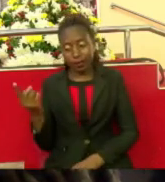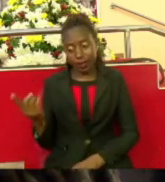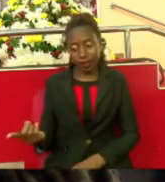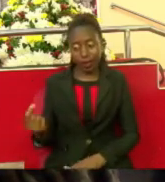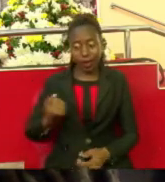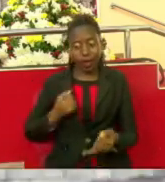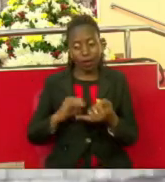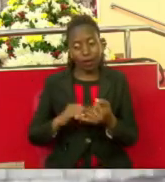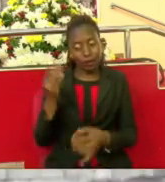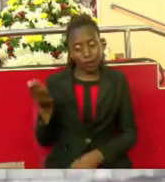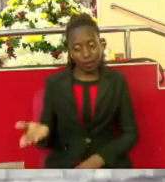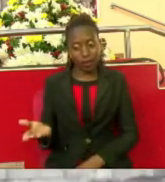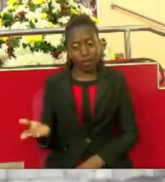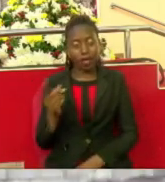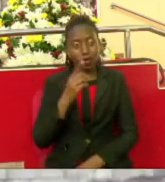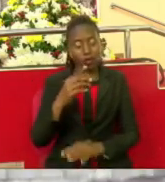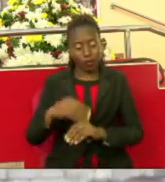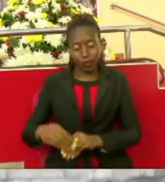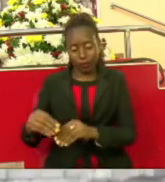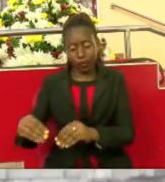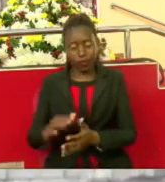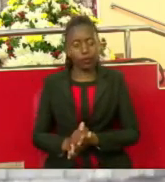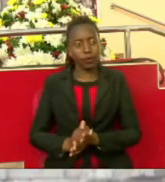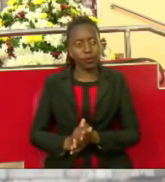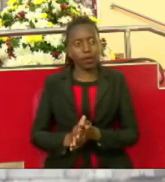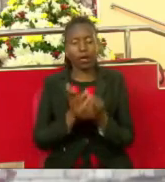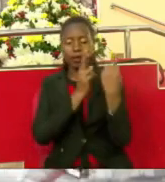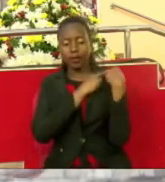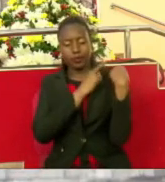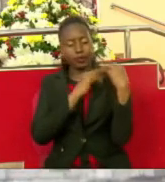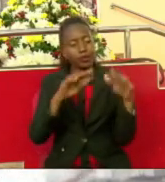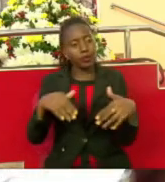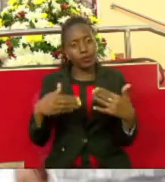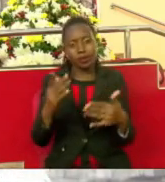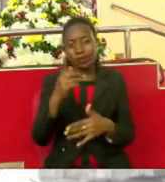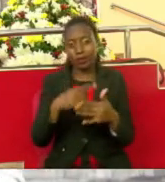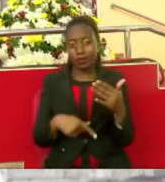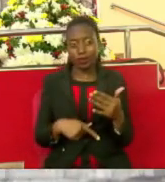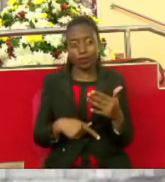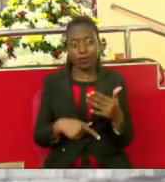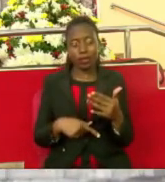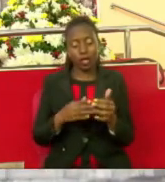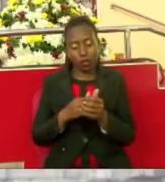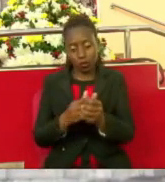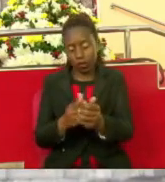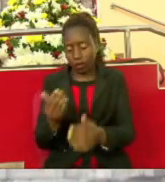And for us, the only responsibility that we've been given is to bring them to God.